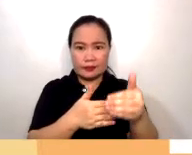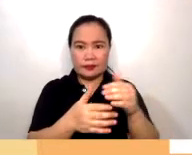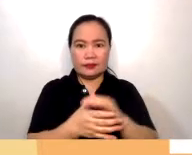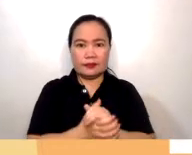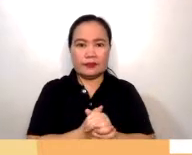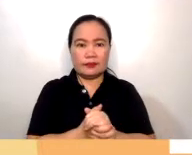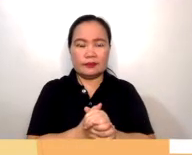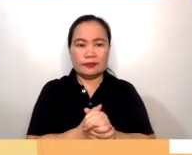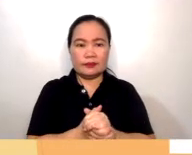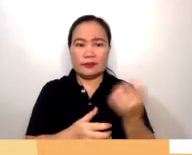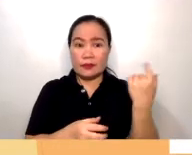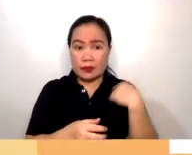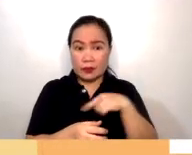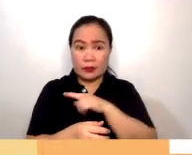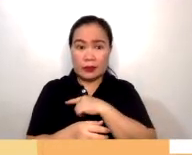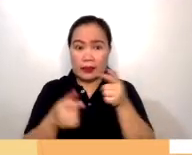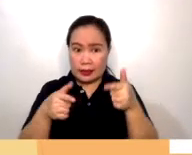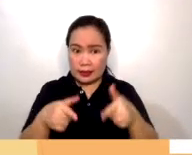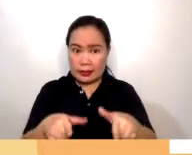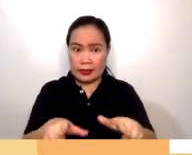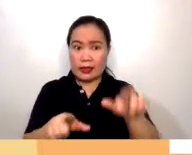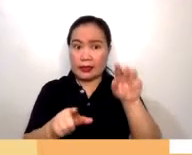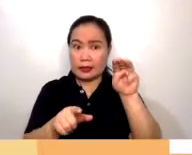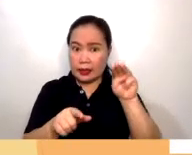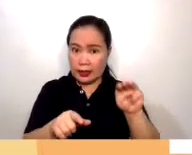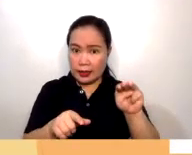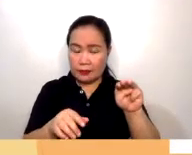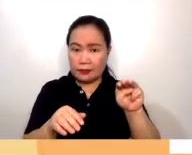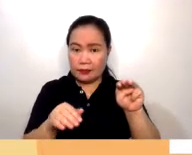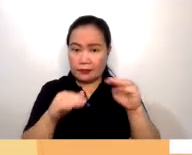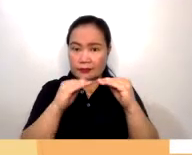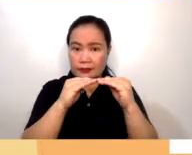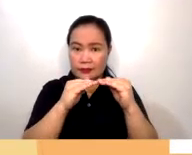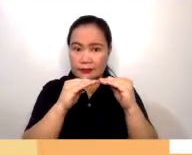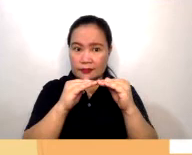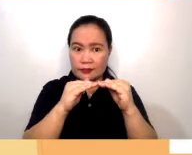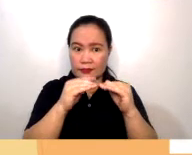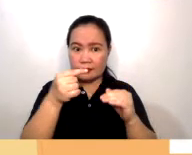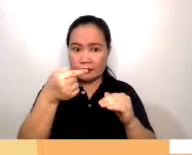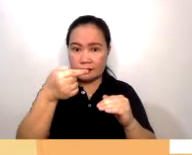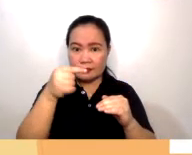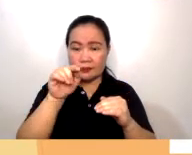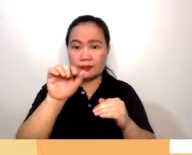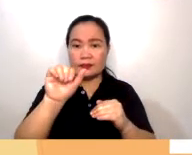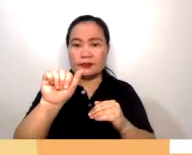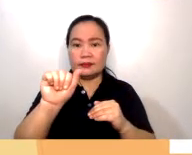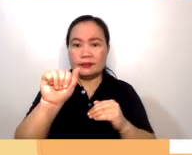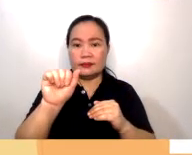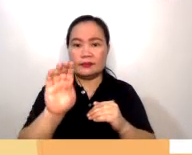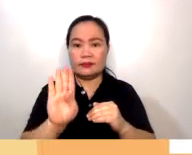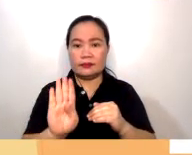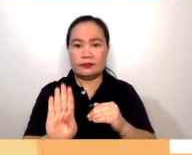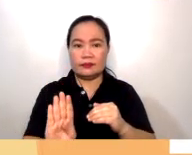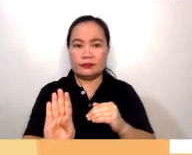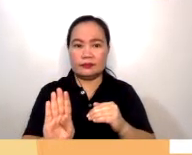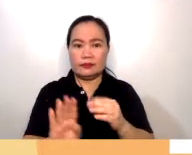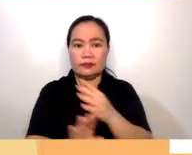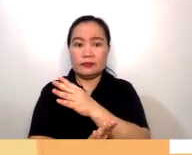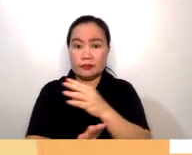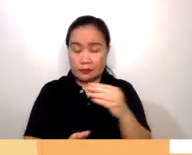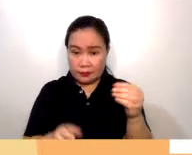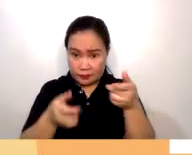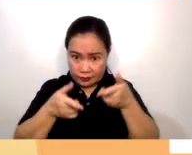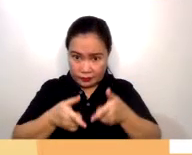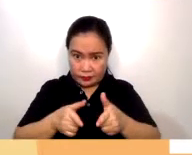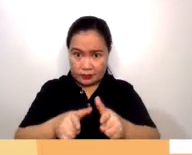Next, we're going to let m be equal to negative a over b and